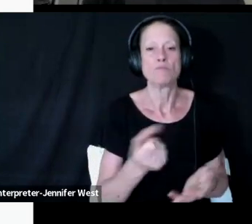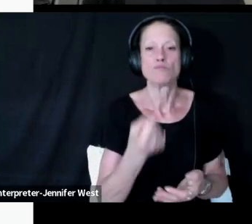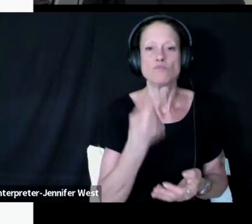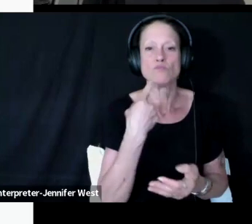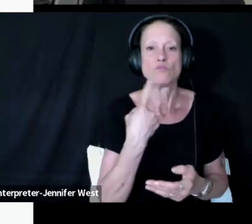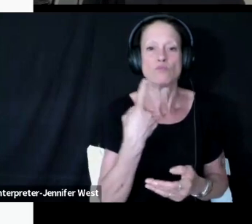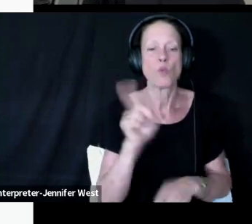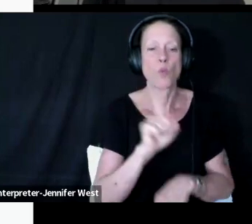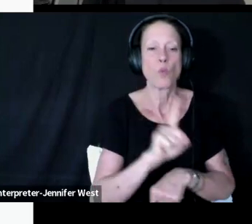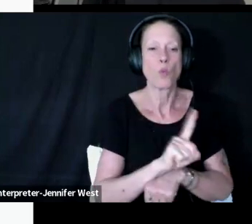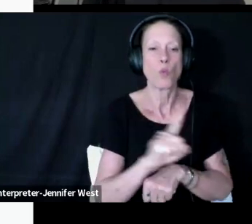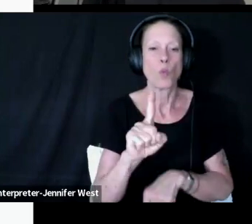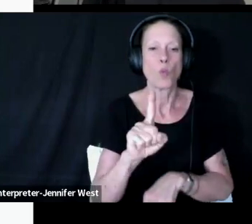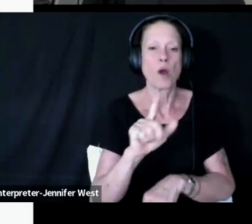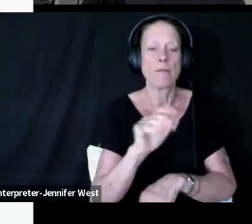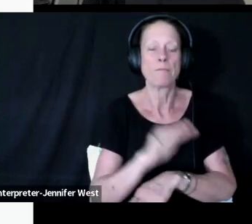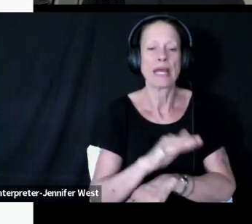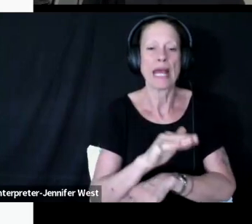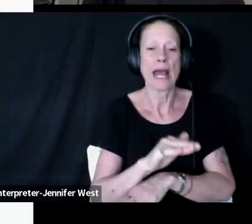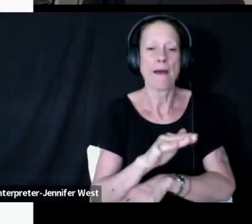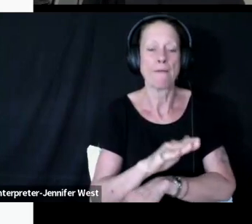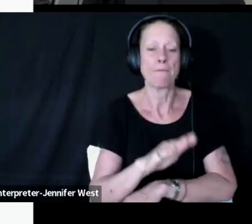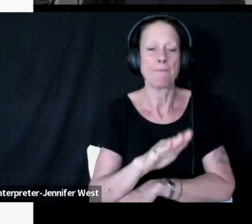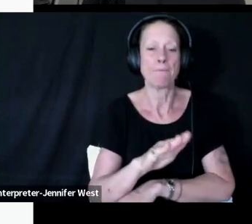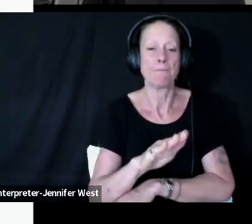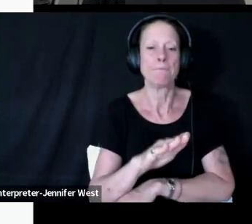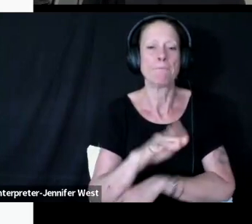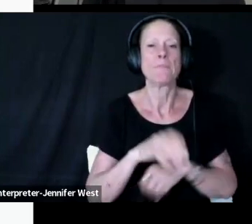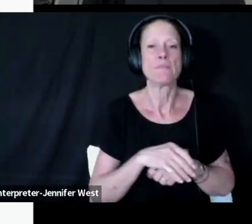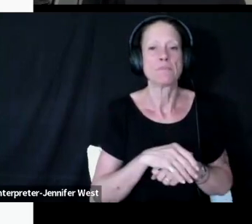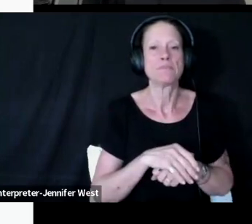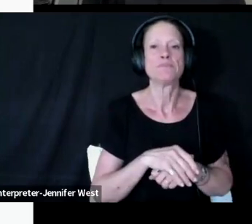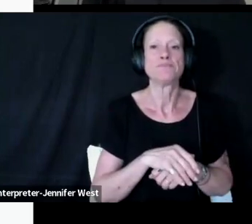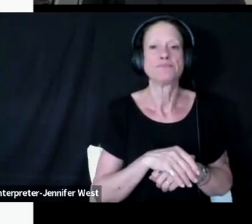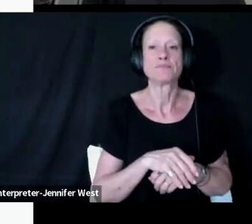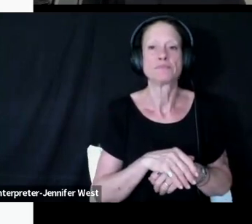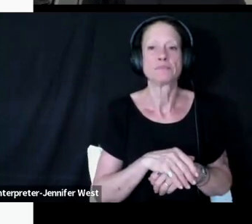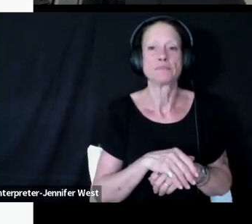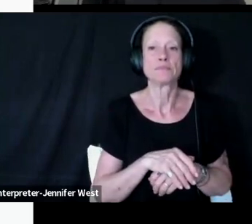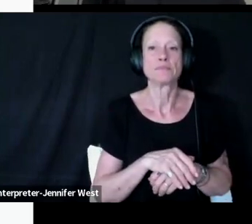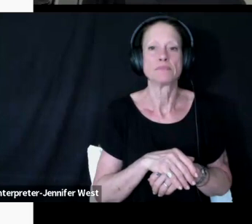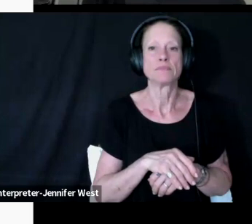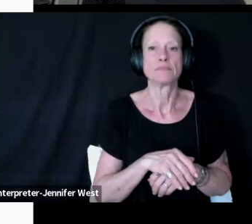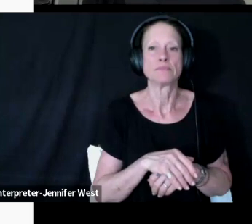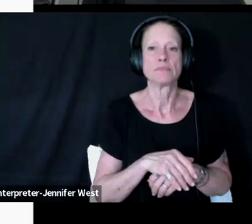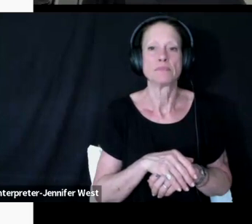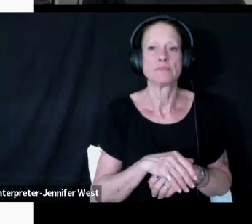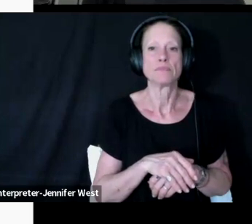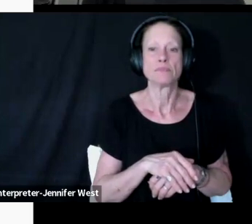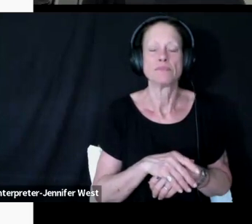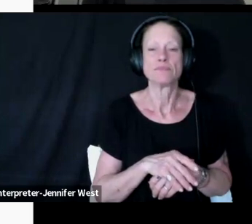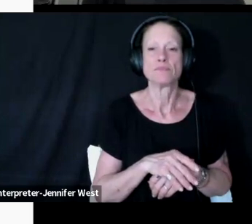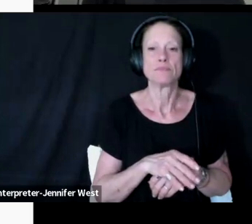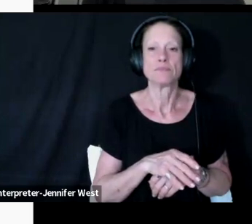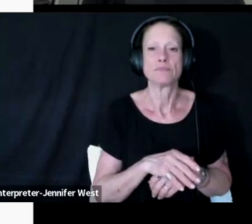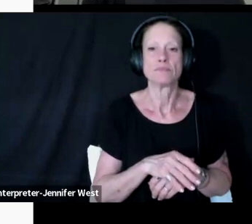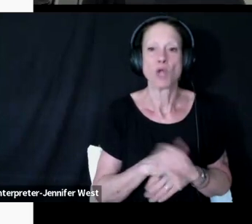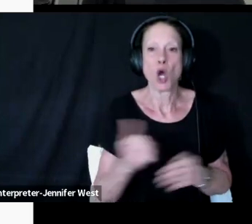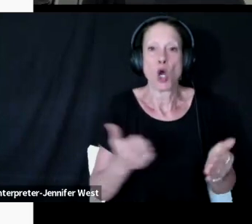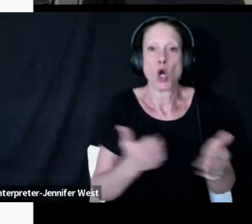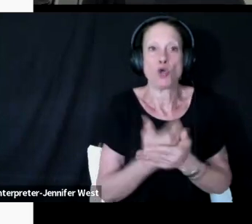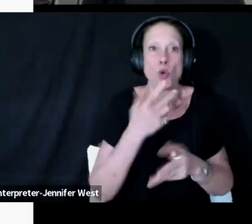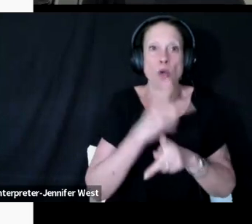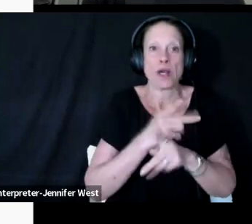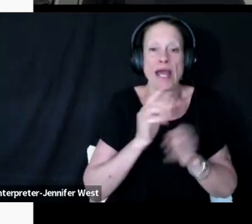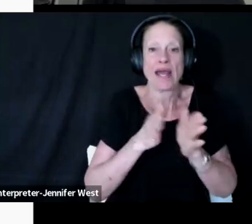p.m. I'm going to go ahead and set that. And then I'm going to select the caregiver, this brand new caregiver. I can